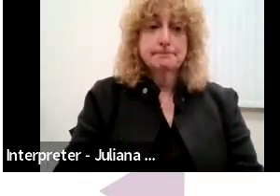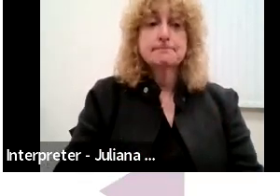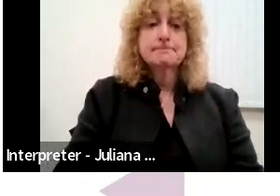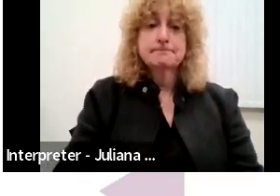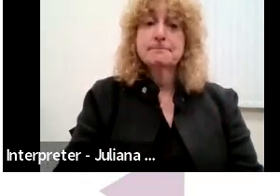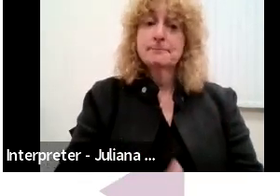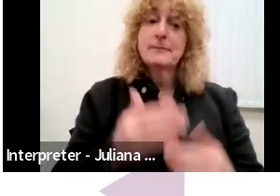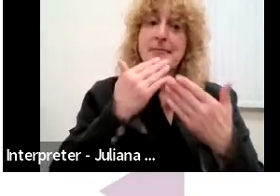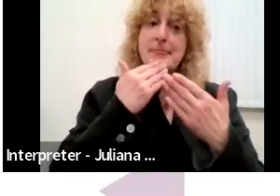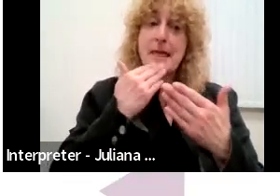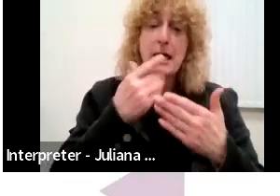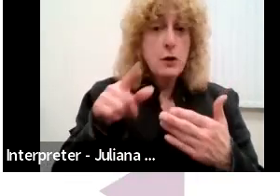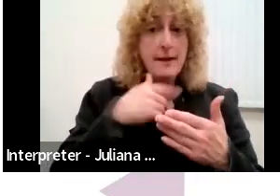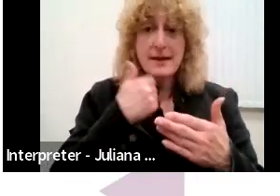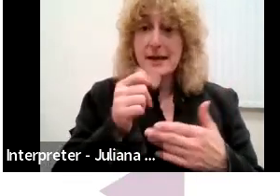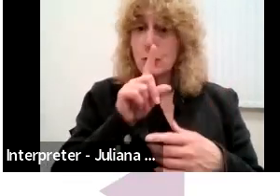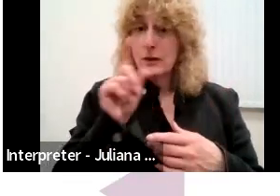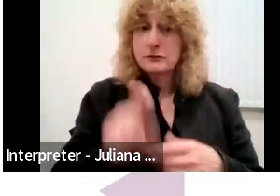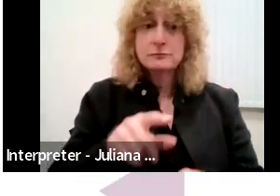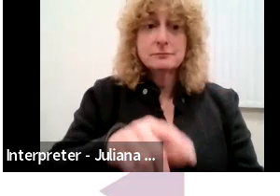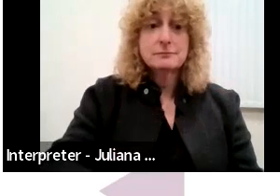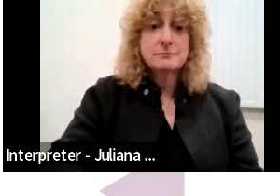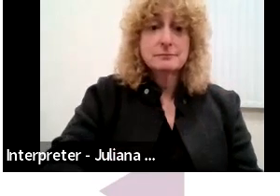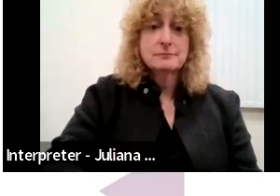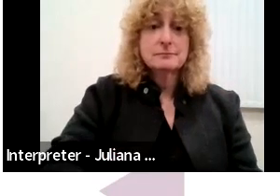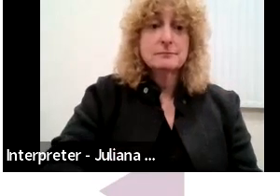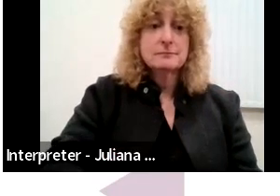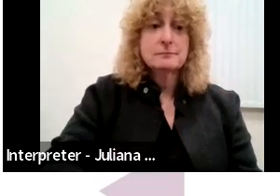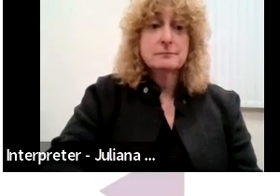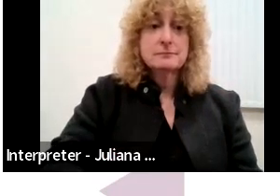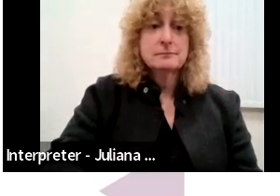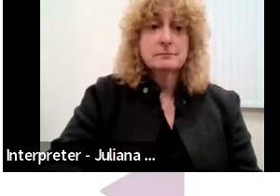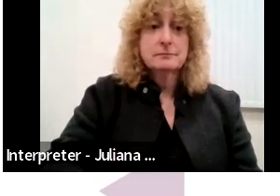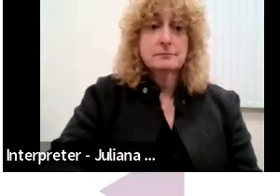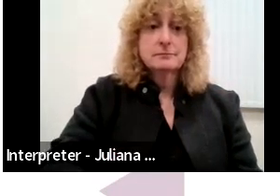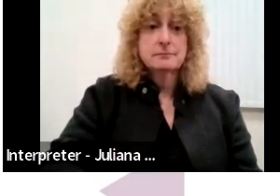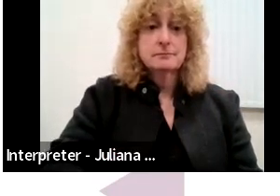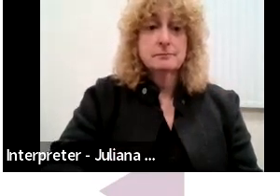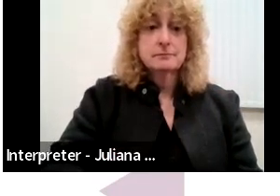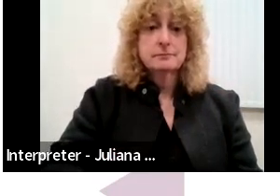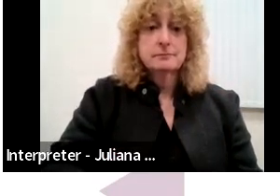Did thanks. anyone have any questions? A few minutes.